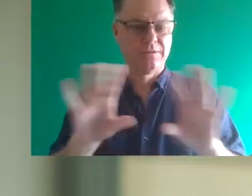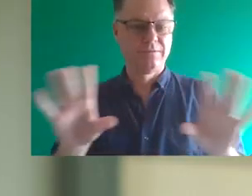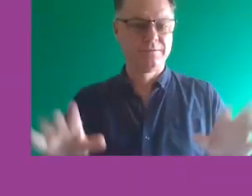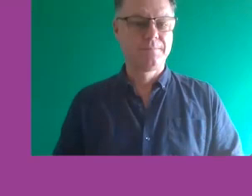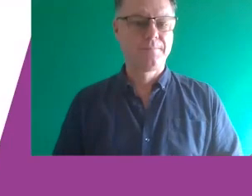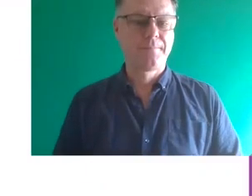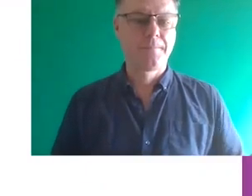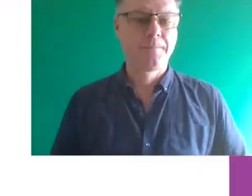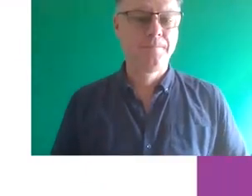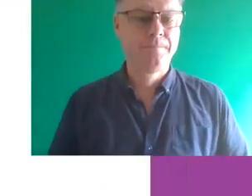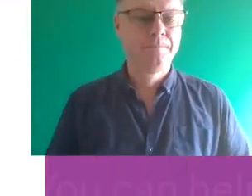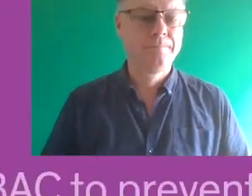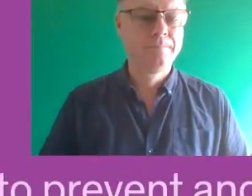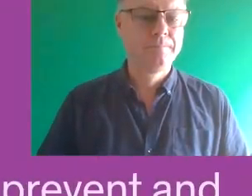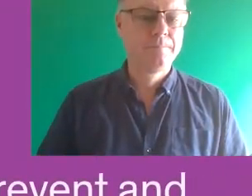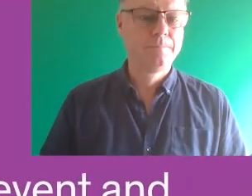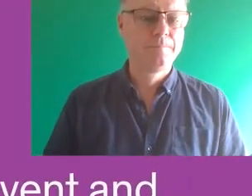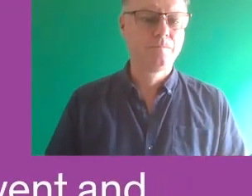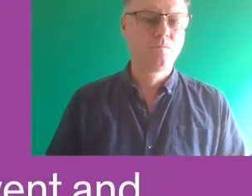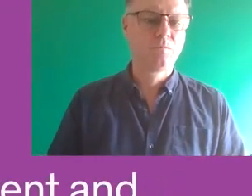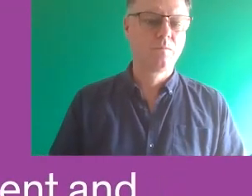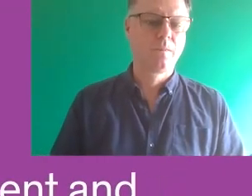full.